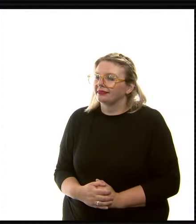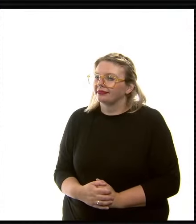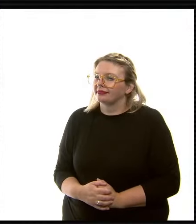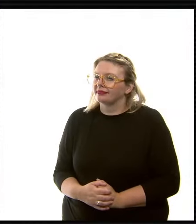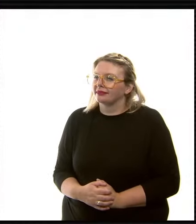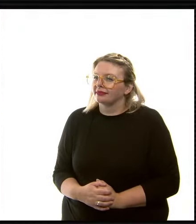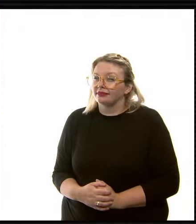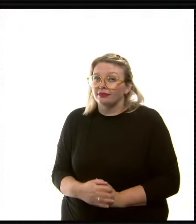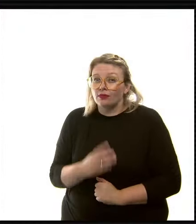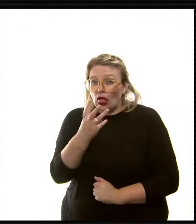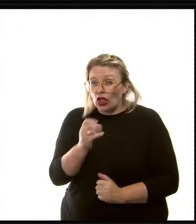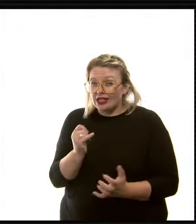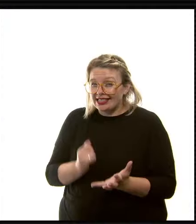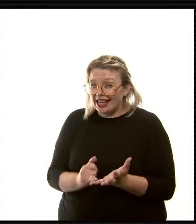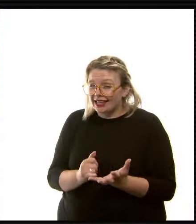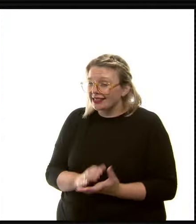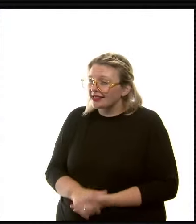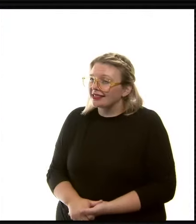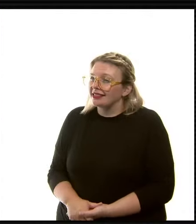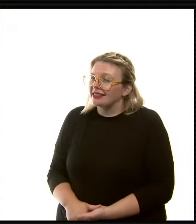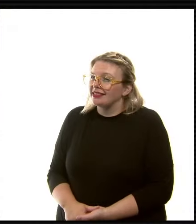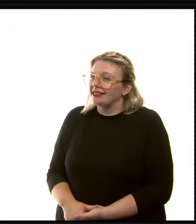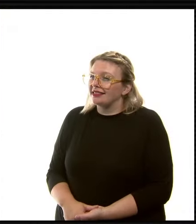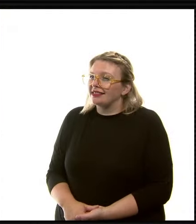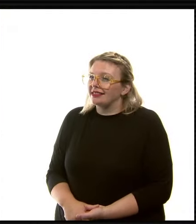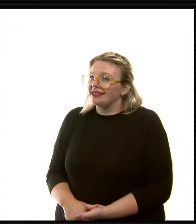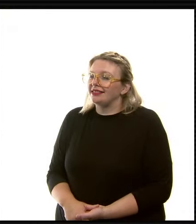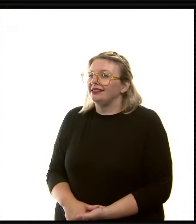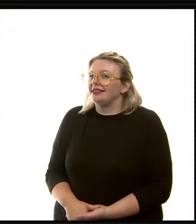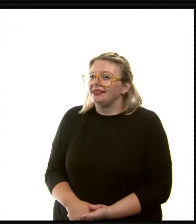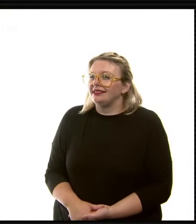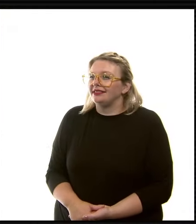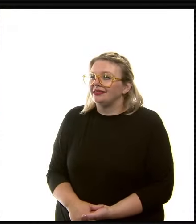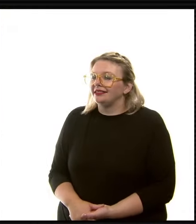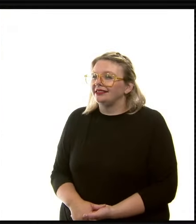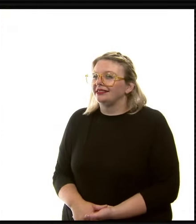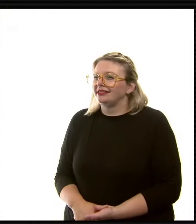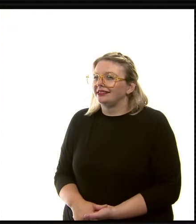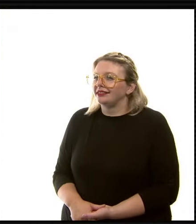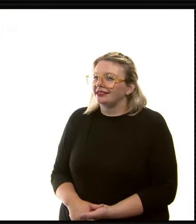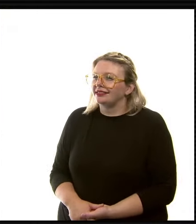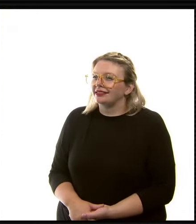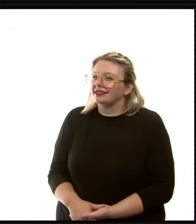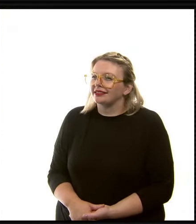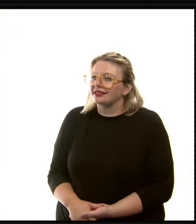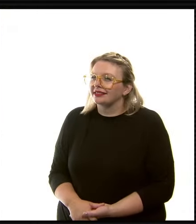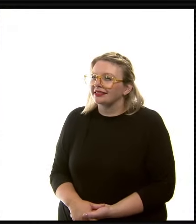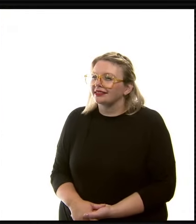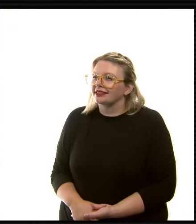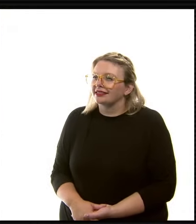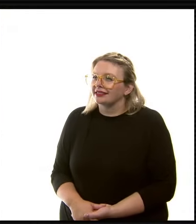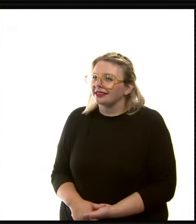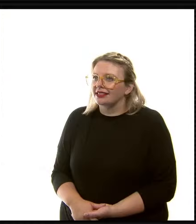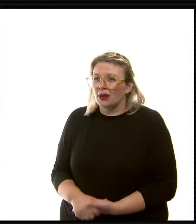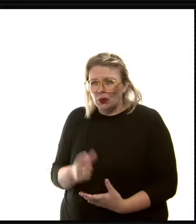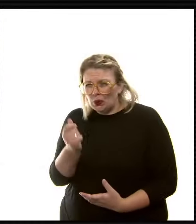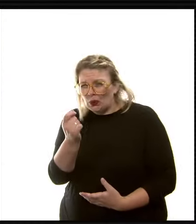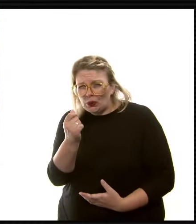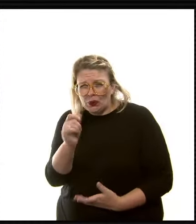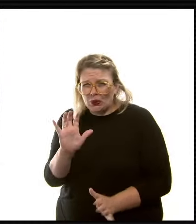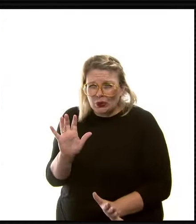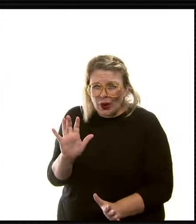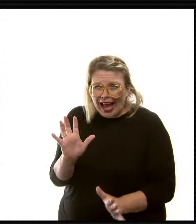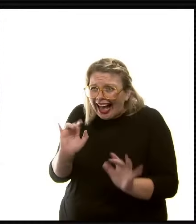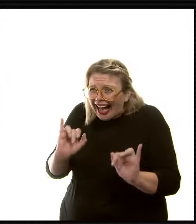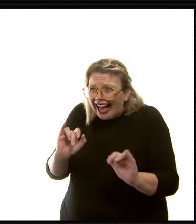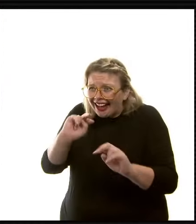Just 30 seconds left. Put this on there. It's looking good. All right. Yep. Oh no, yours is falling apart,